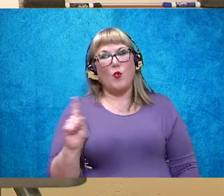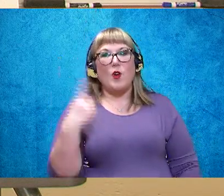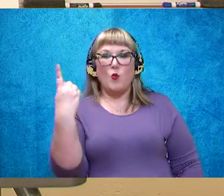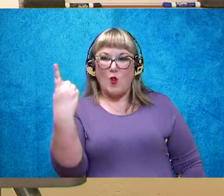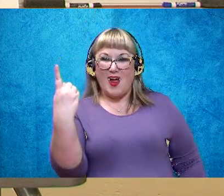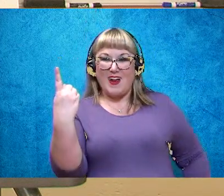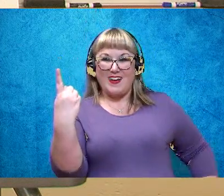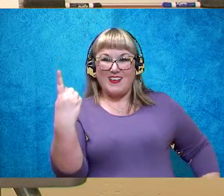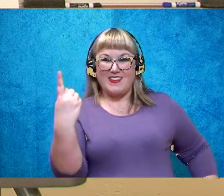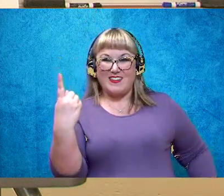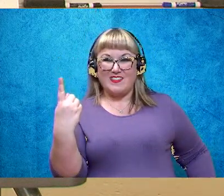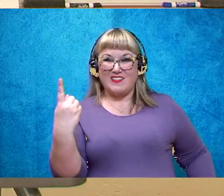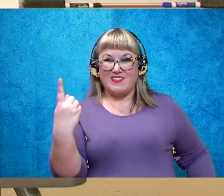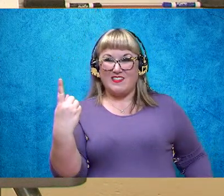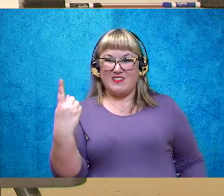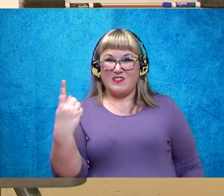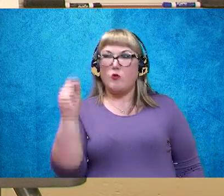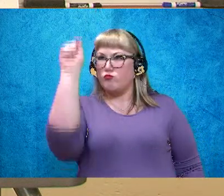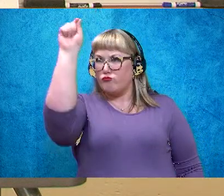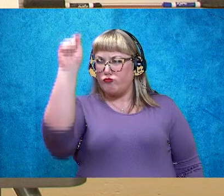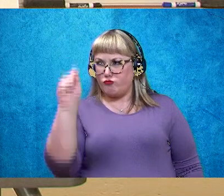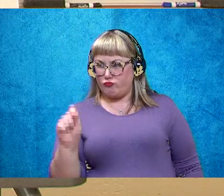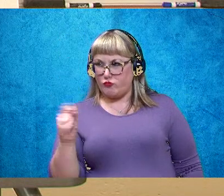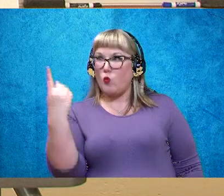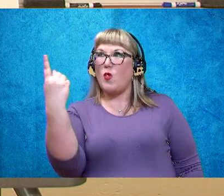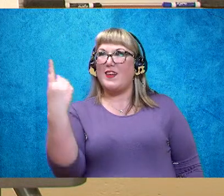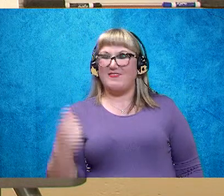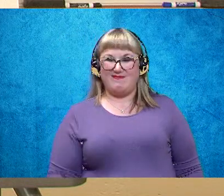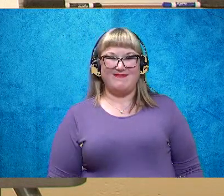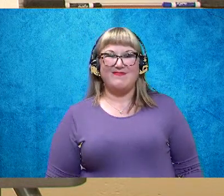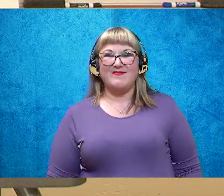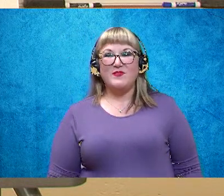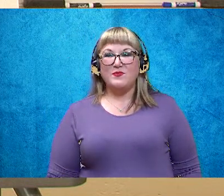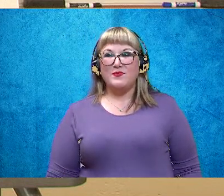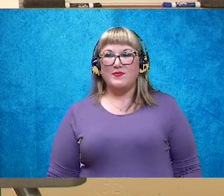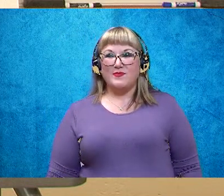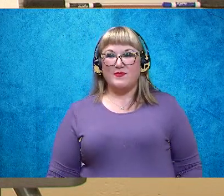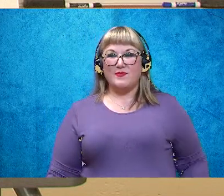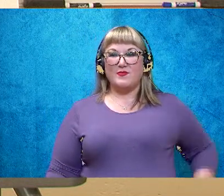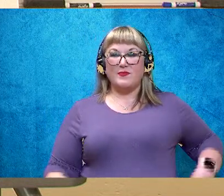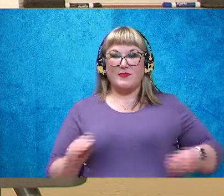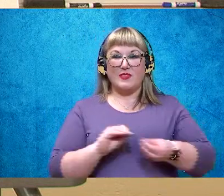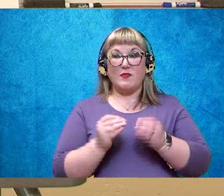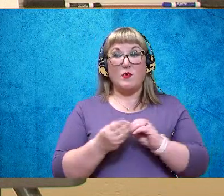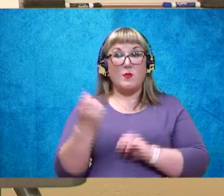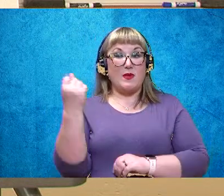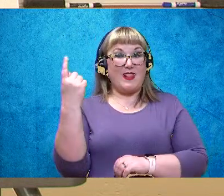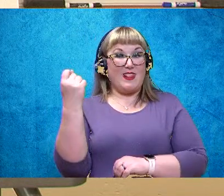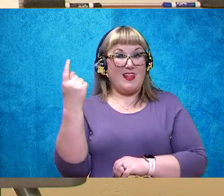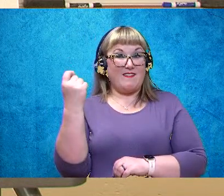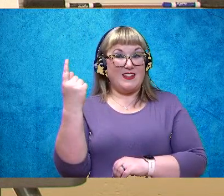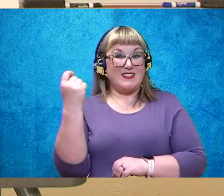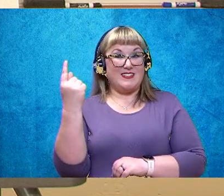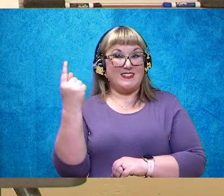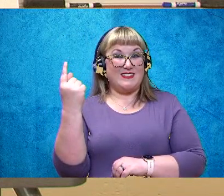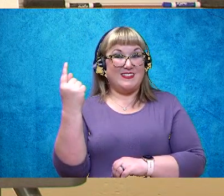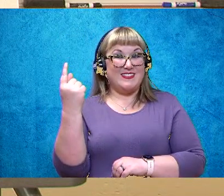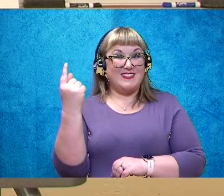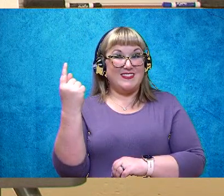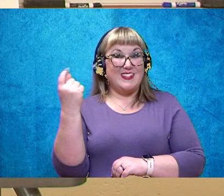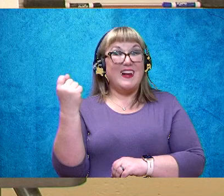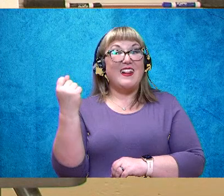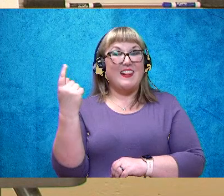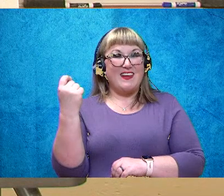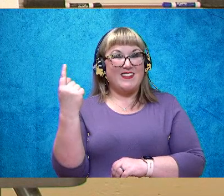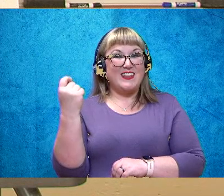Good job. Number 1, that's the beginning of our number line. Number 11. Can you find